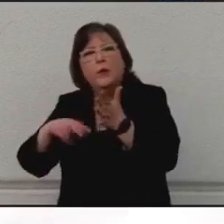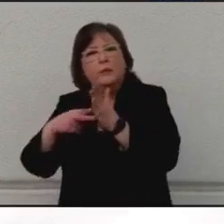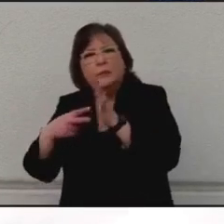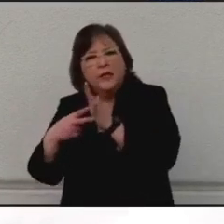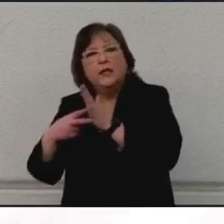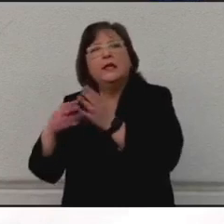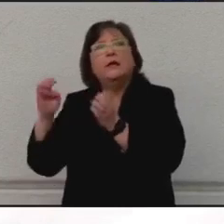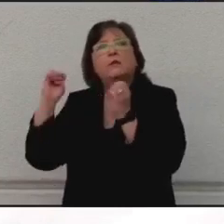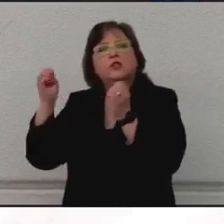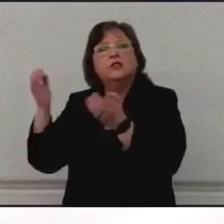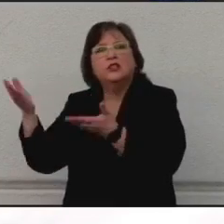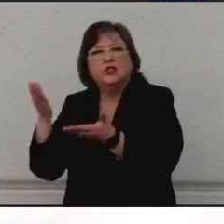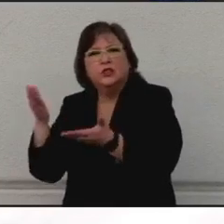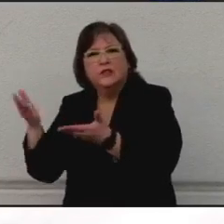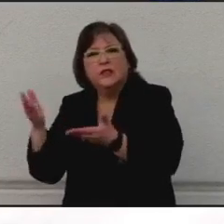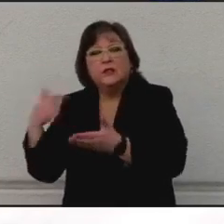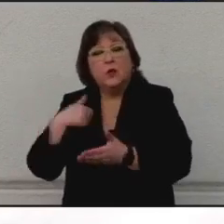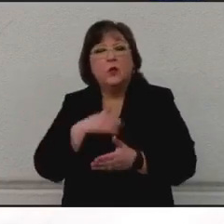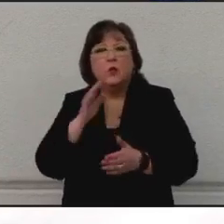28th.